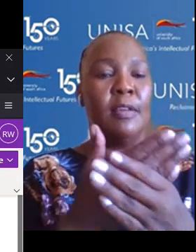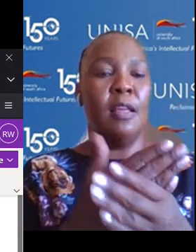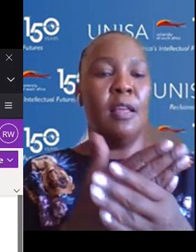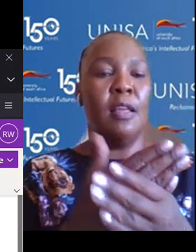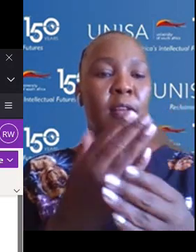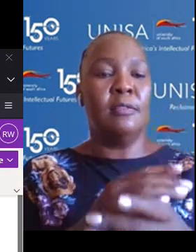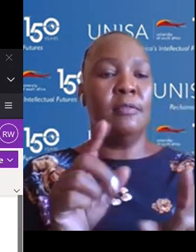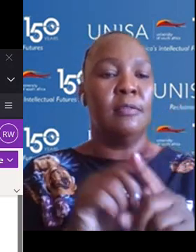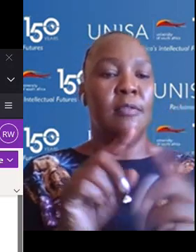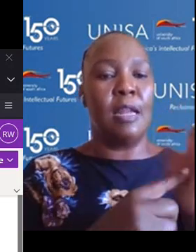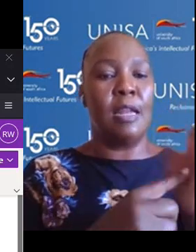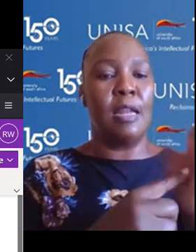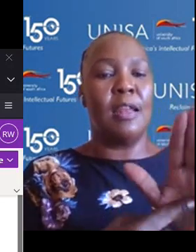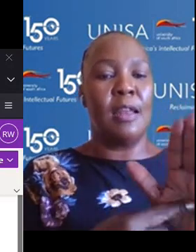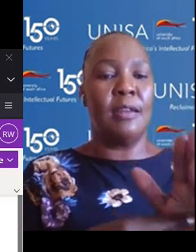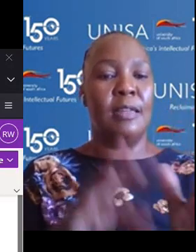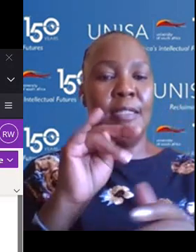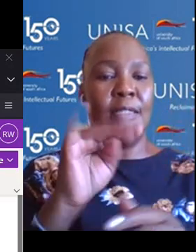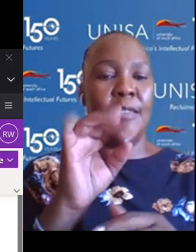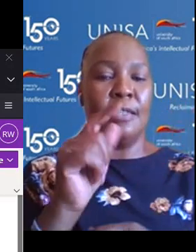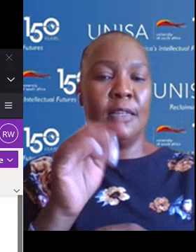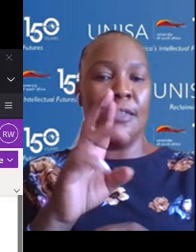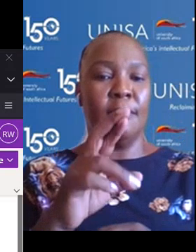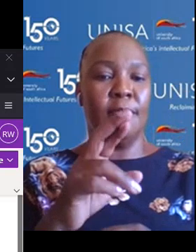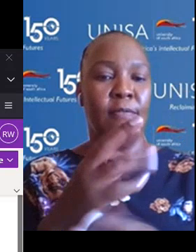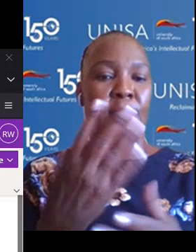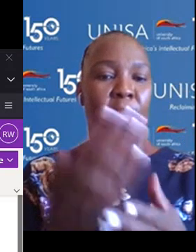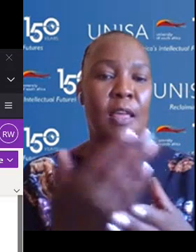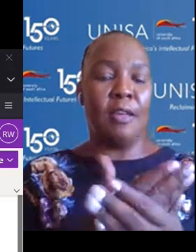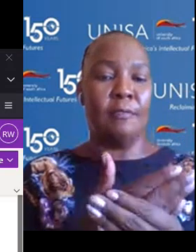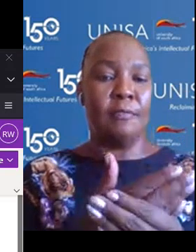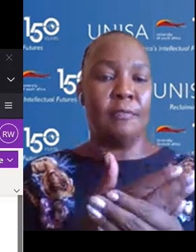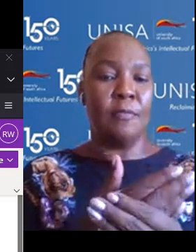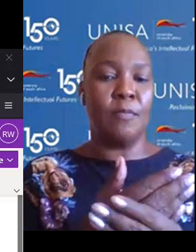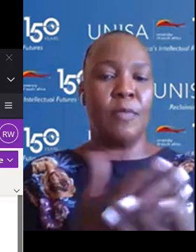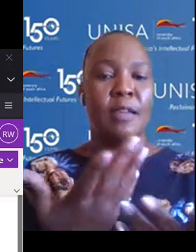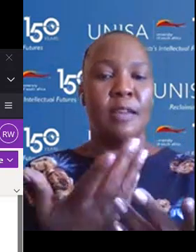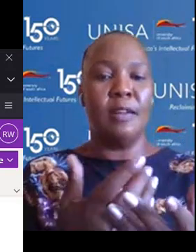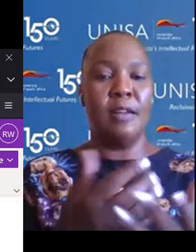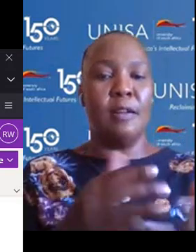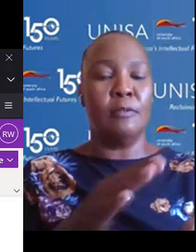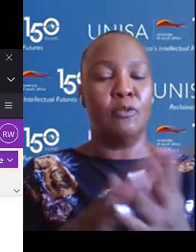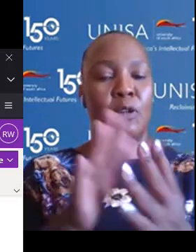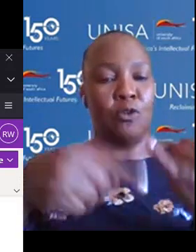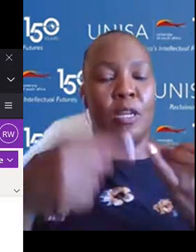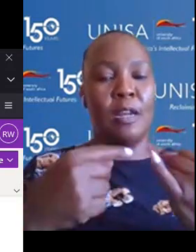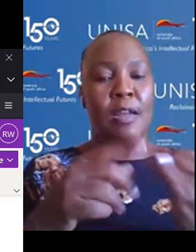I said insert file printouts. So I take the second tutorial letter.